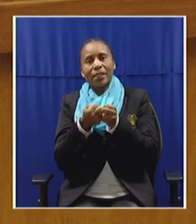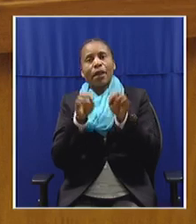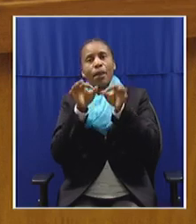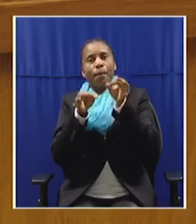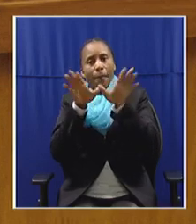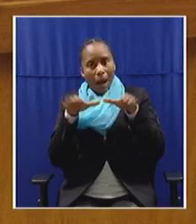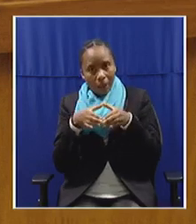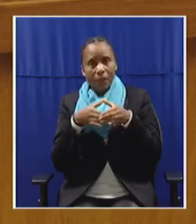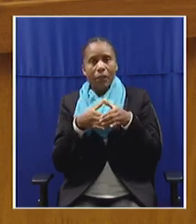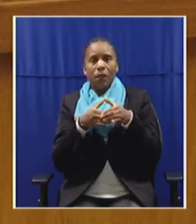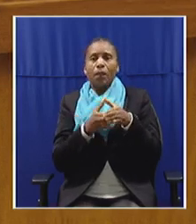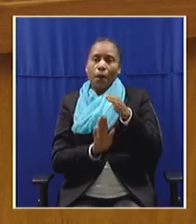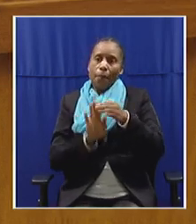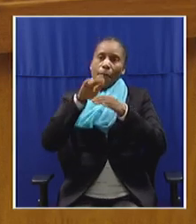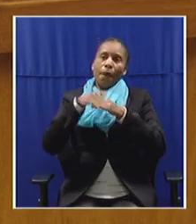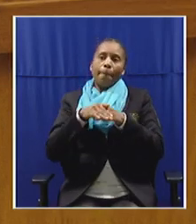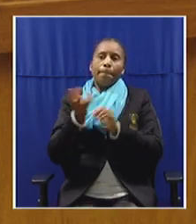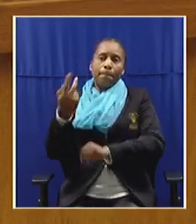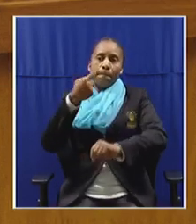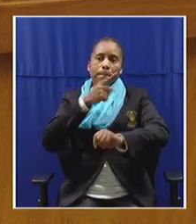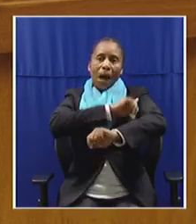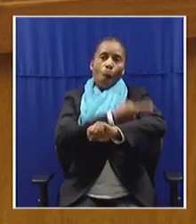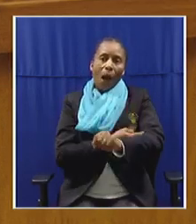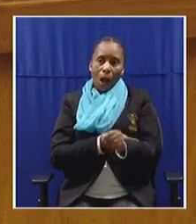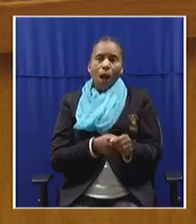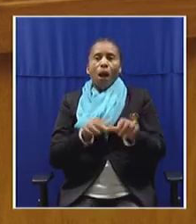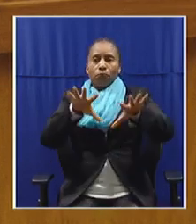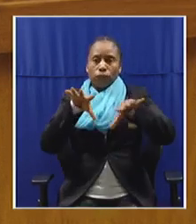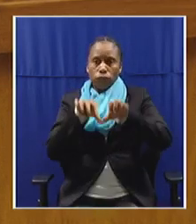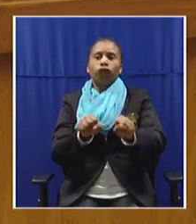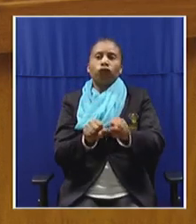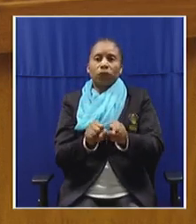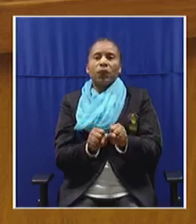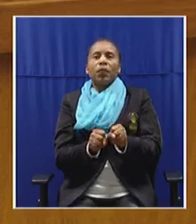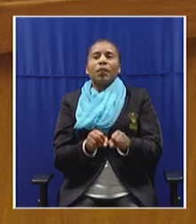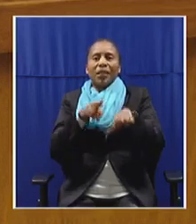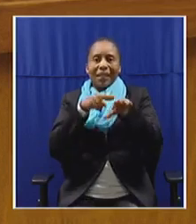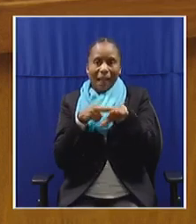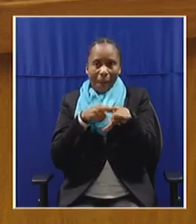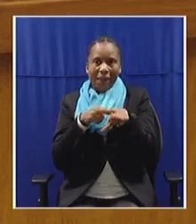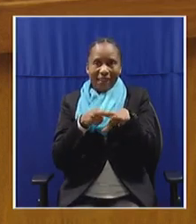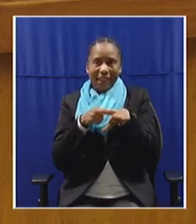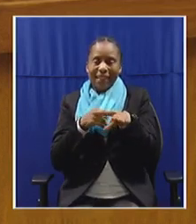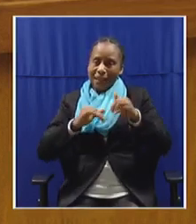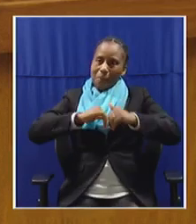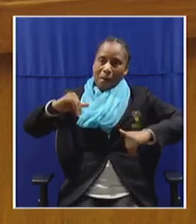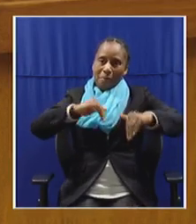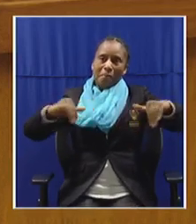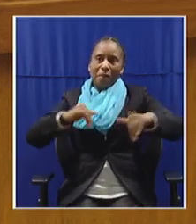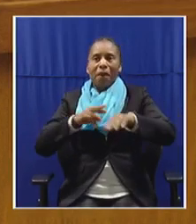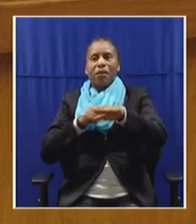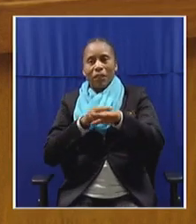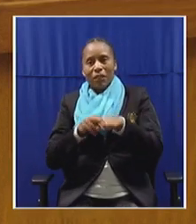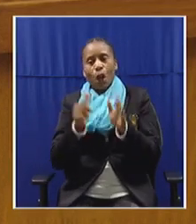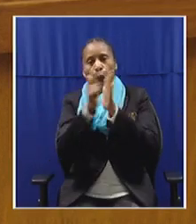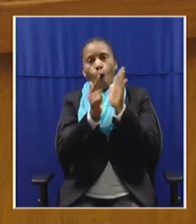ascended to power on a platform of apartheid and adopted a host of racially discriminatory laws